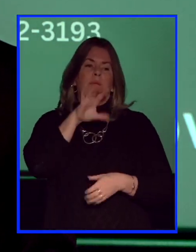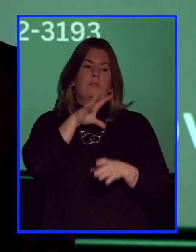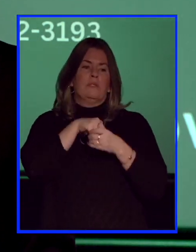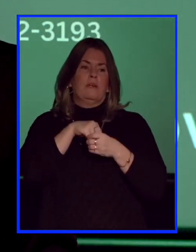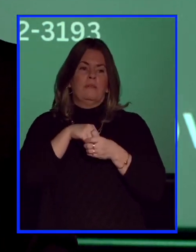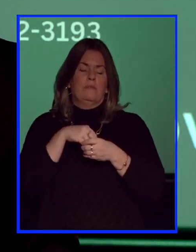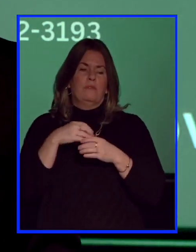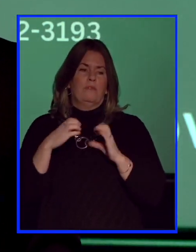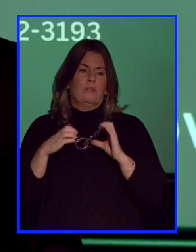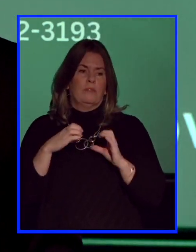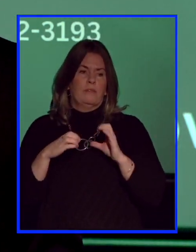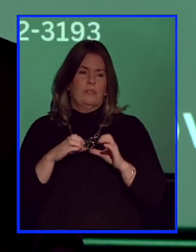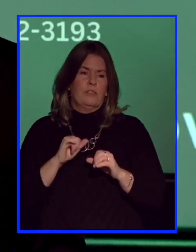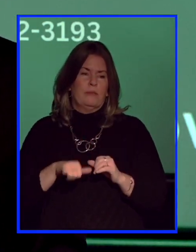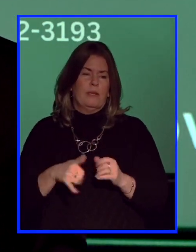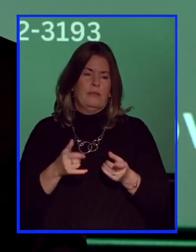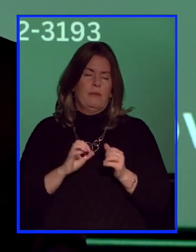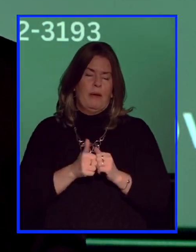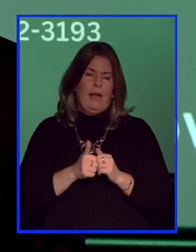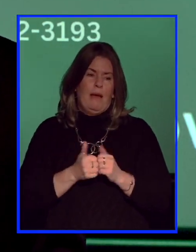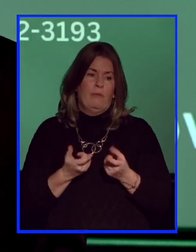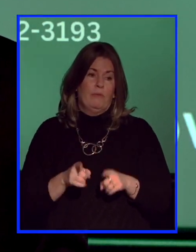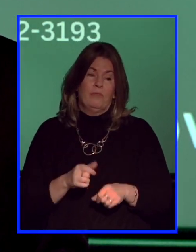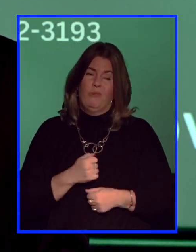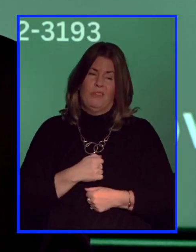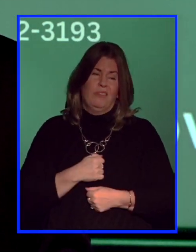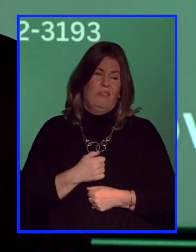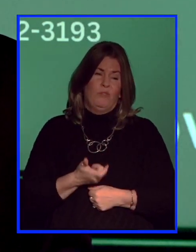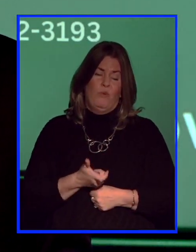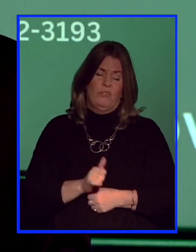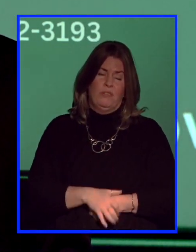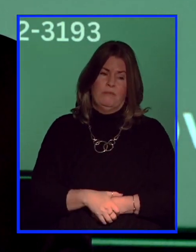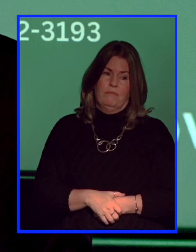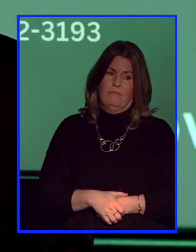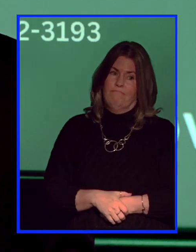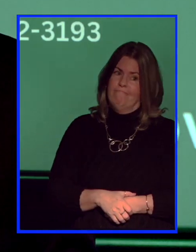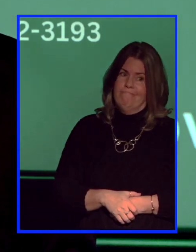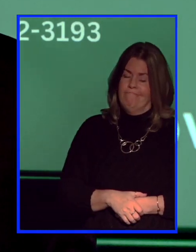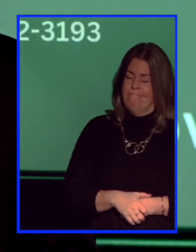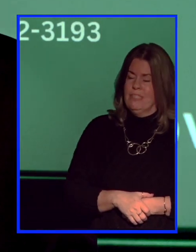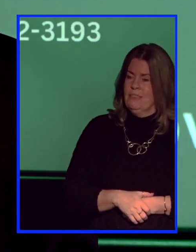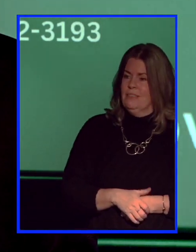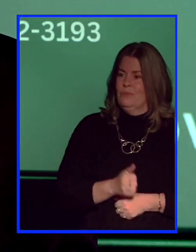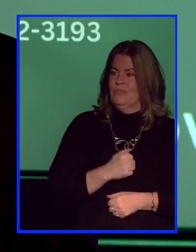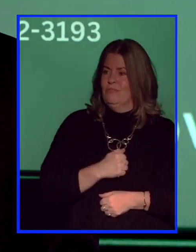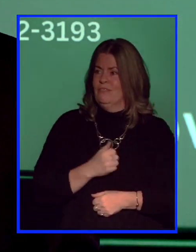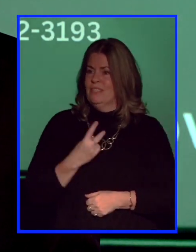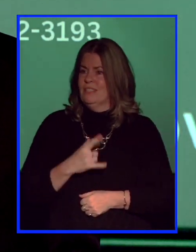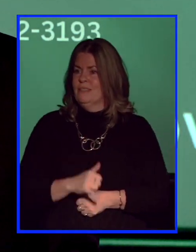how that would happen. And I would have loved to watch that, though. I'm with you on that, Gregory.